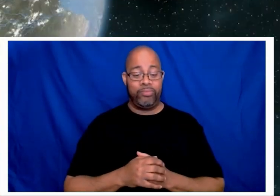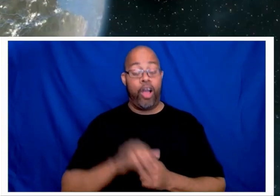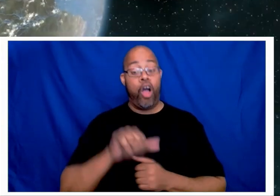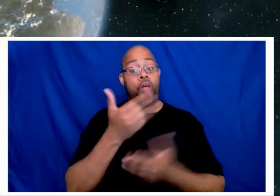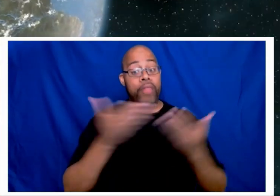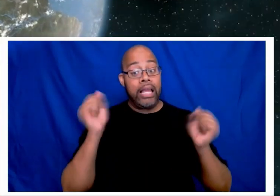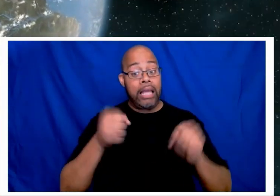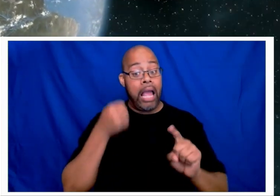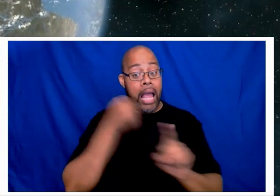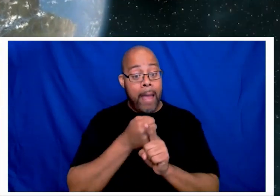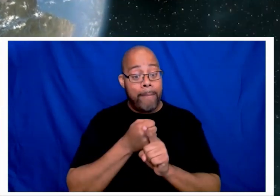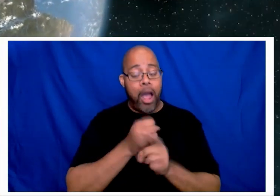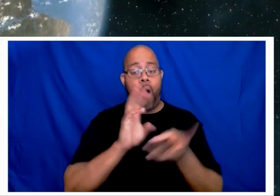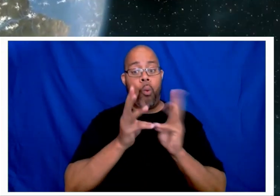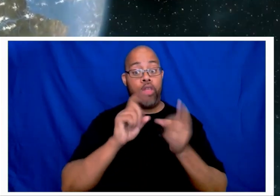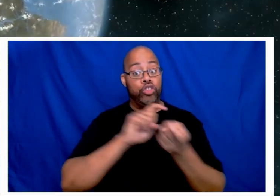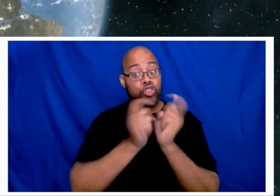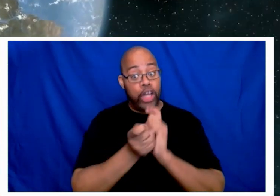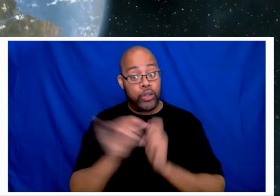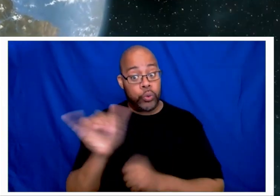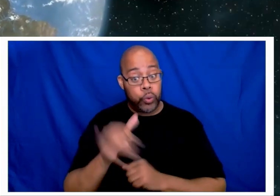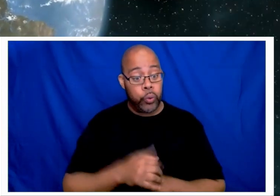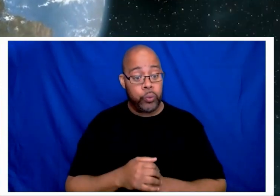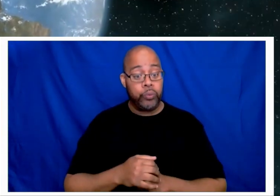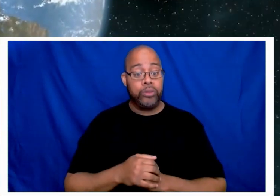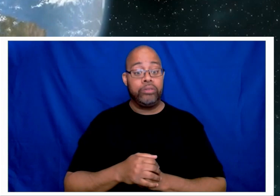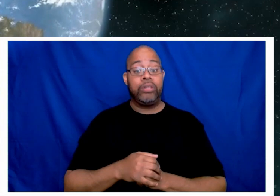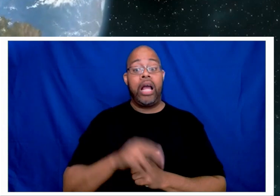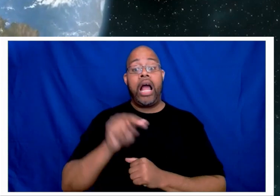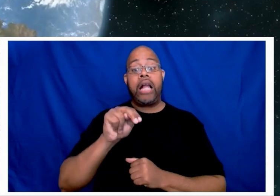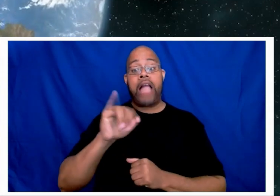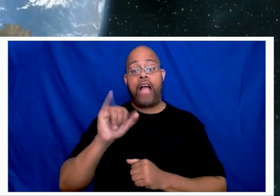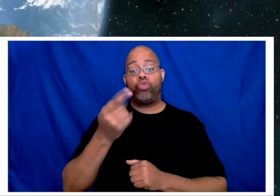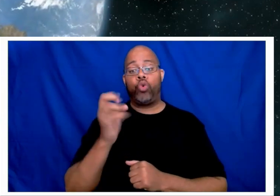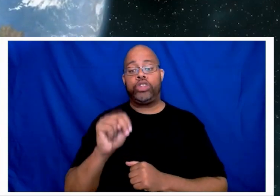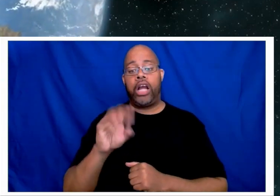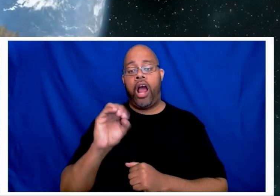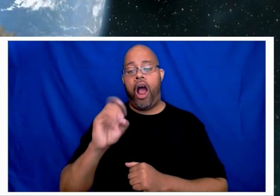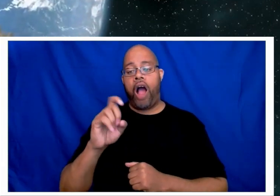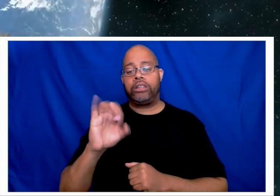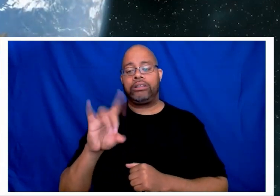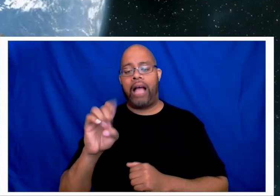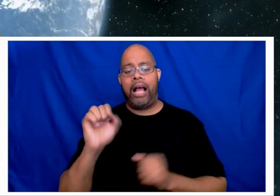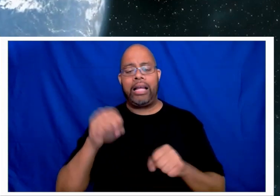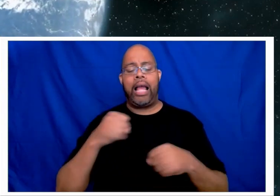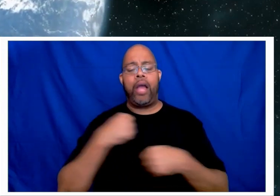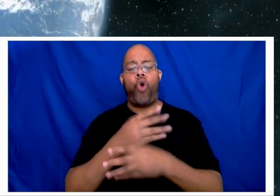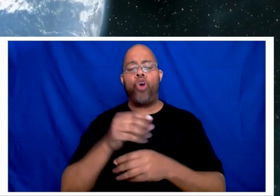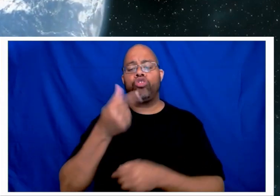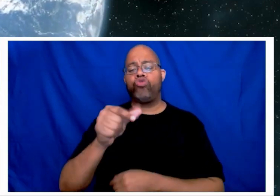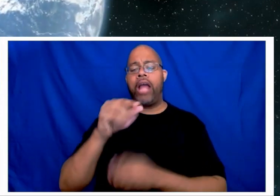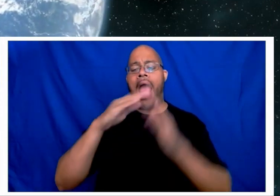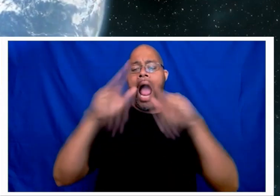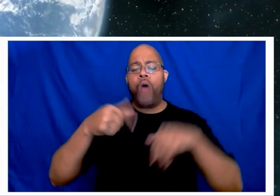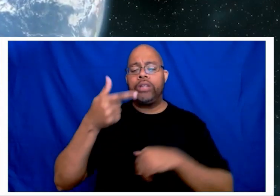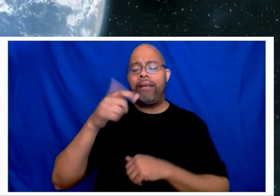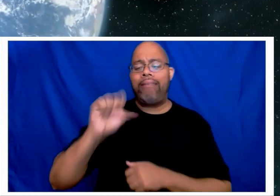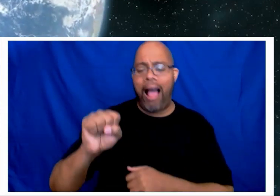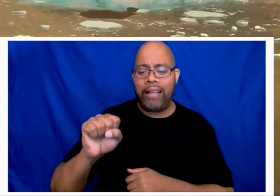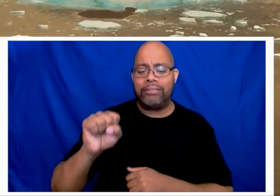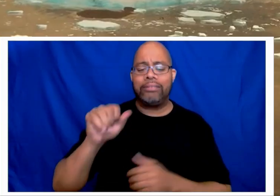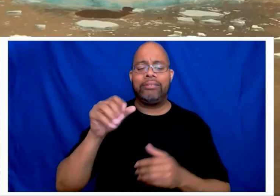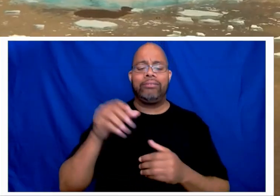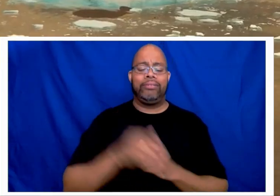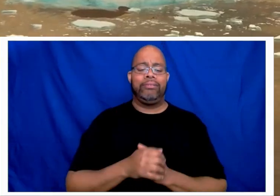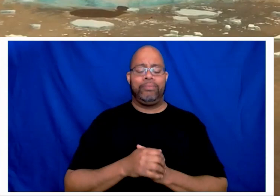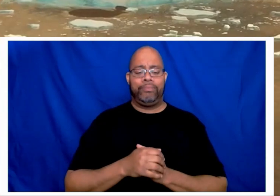climate change. Nitrogen in the form of nitrogen oxides also behaves as a greenhouse gas, and it contributes to climate change.